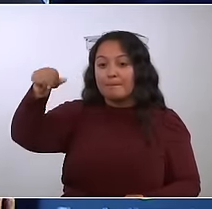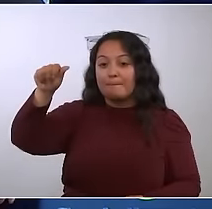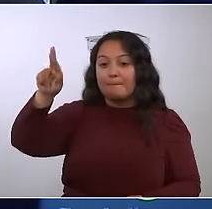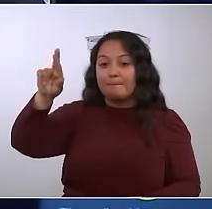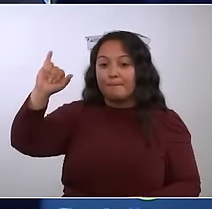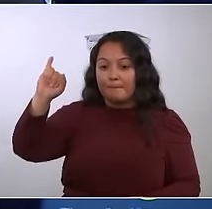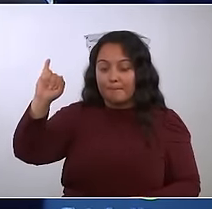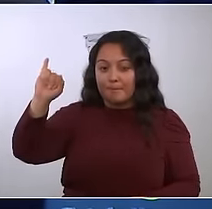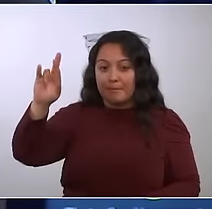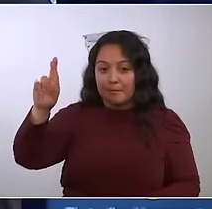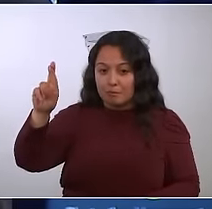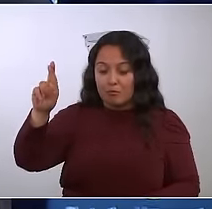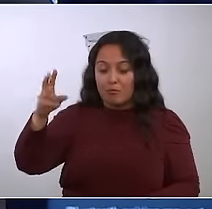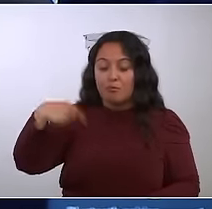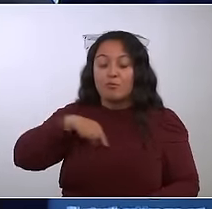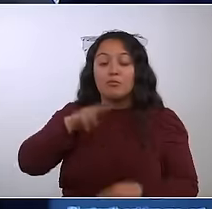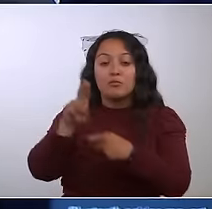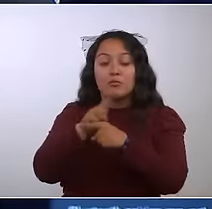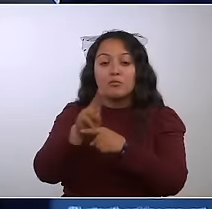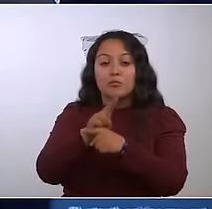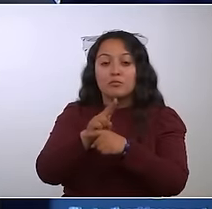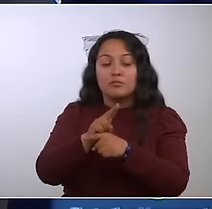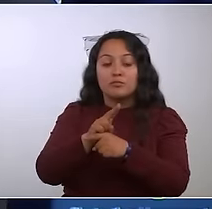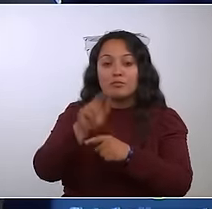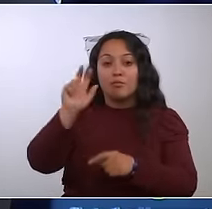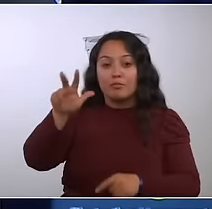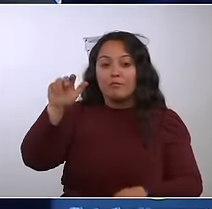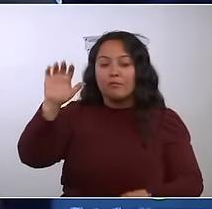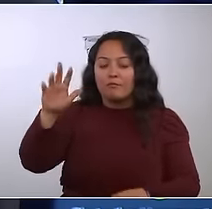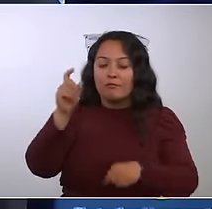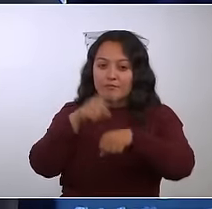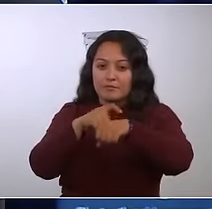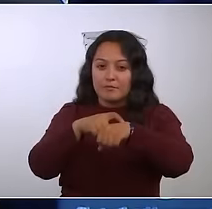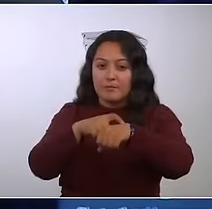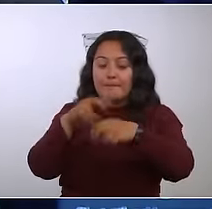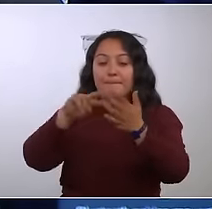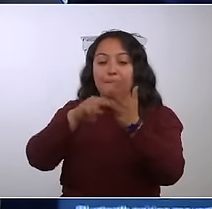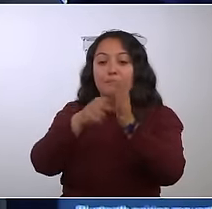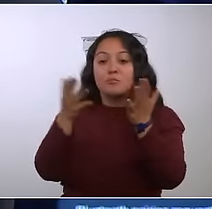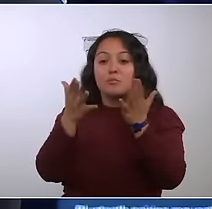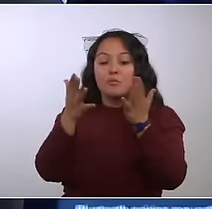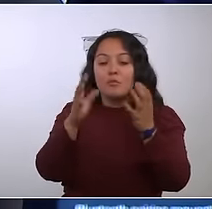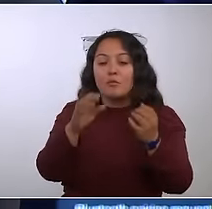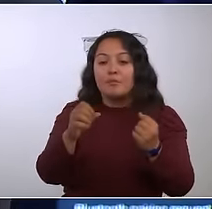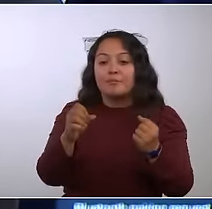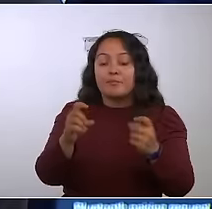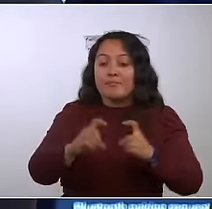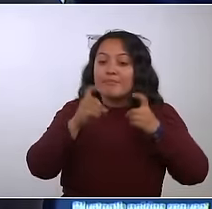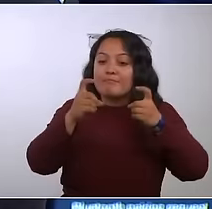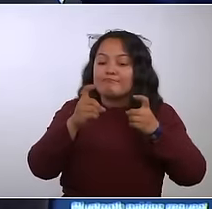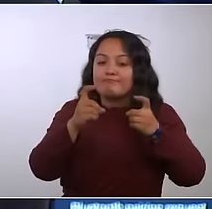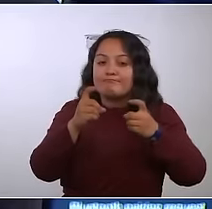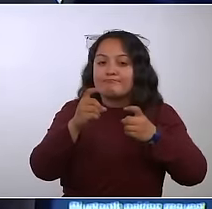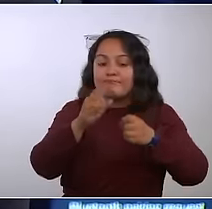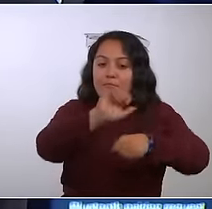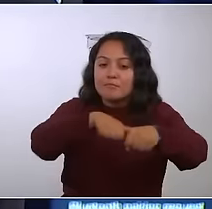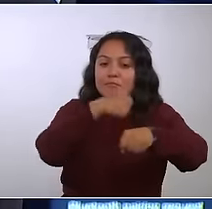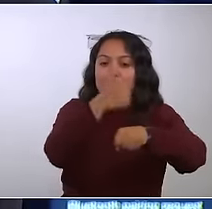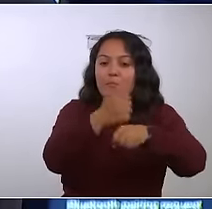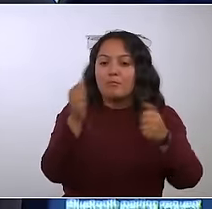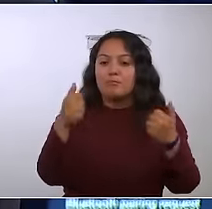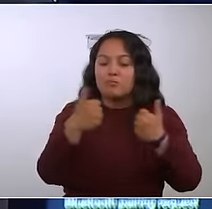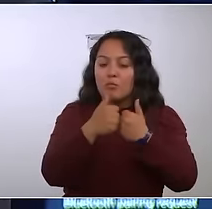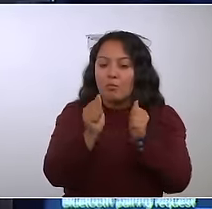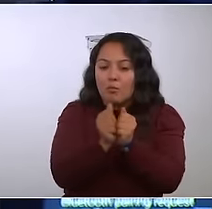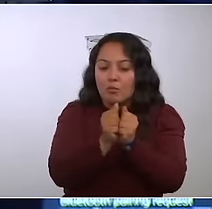35 times. Se usa 35 it means veces. To make something stronger. Quiere decir hacer algo más fuerte. It means to make something firmer. Quiere decir hacer